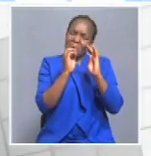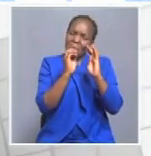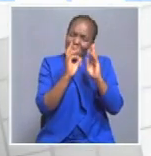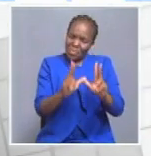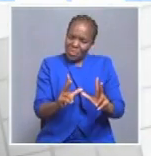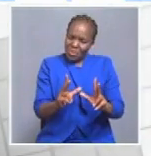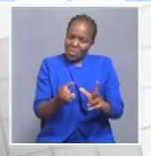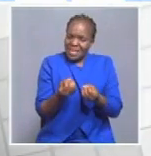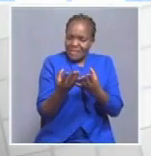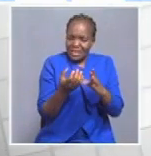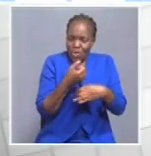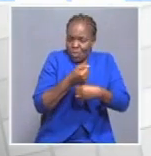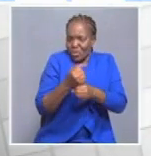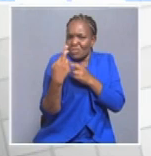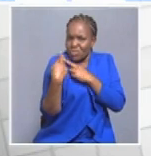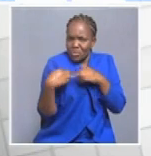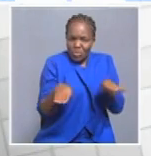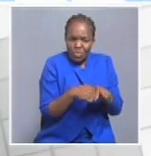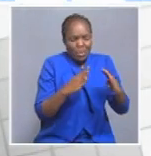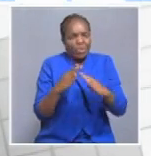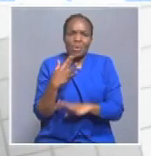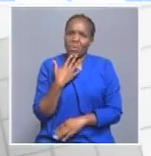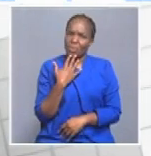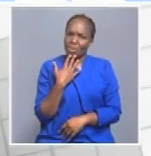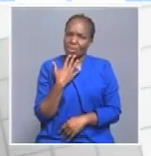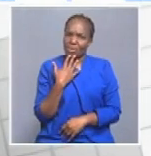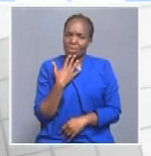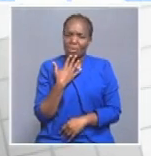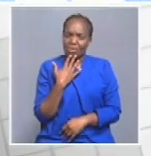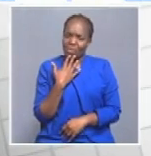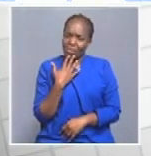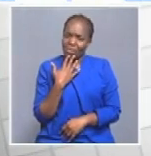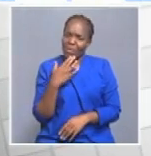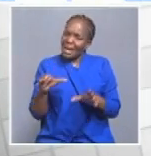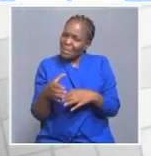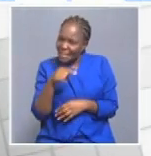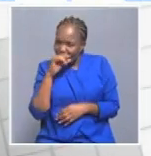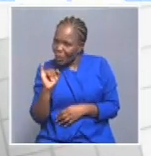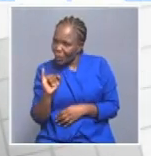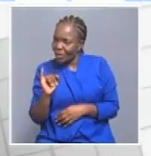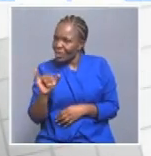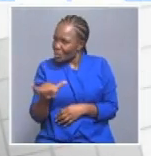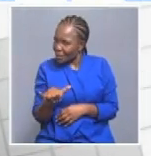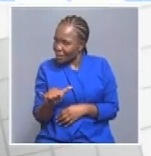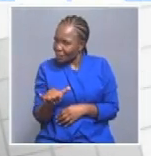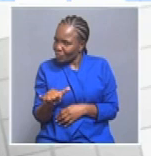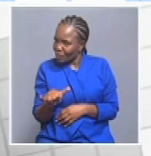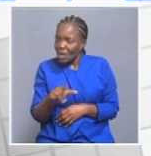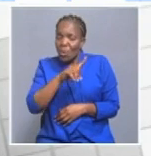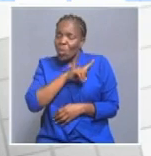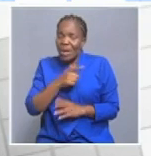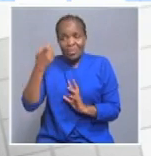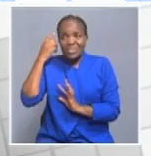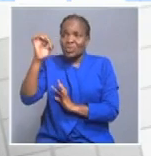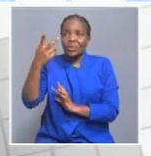company, why did the ministry not make use of vocational trainees, for instance? Yes, on this one, actually, I wanted to spend a